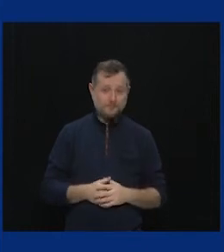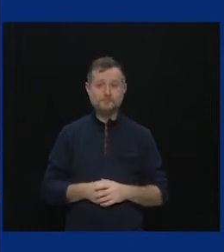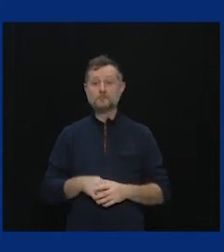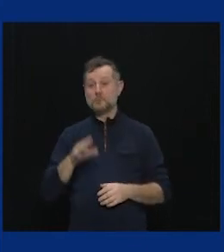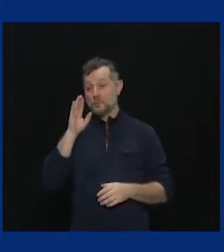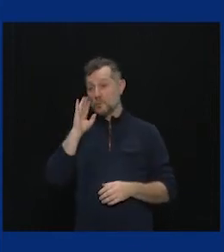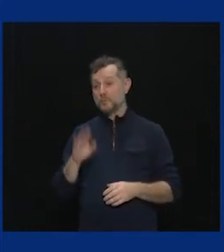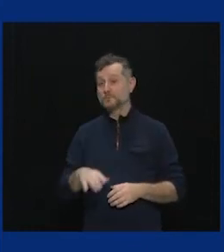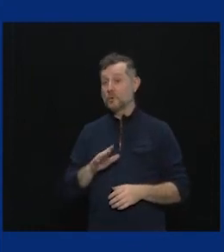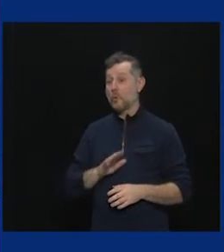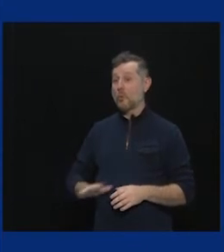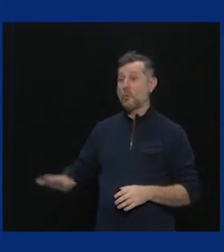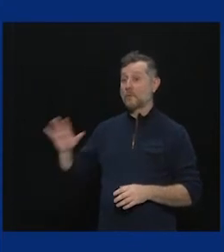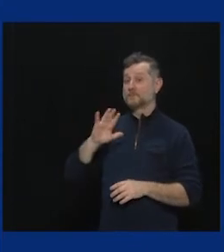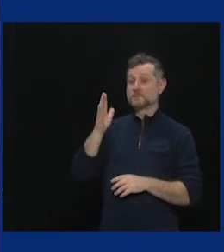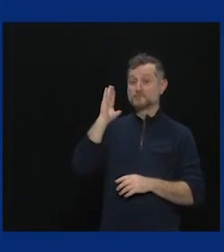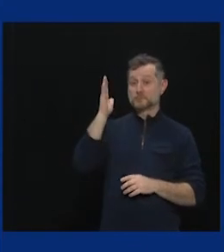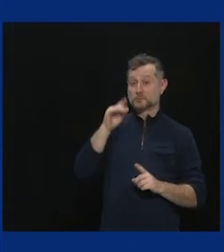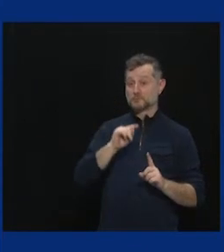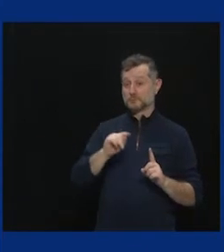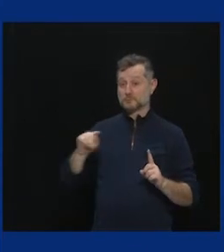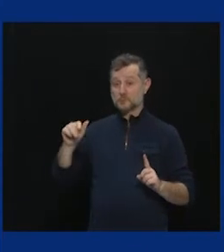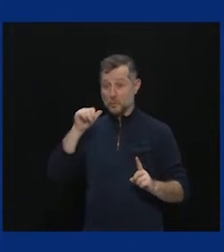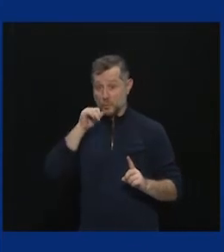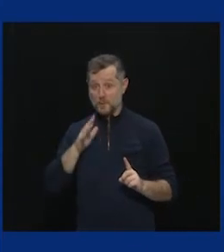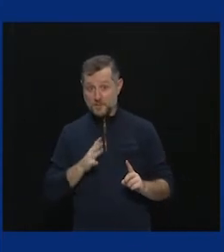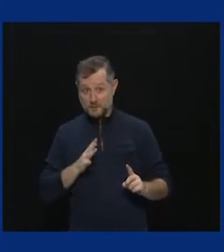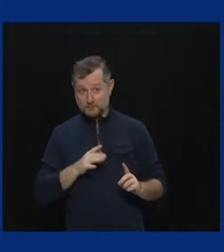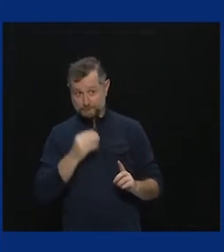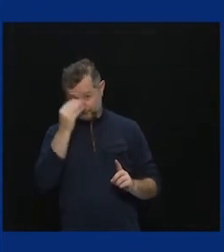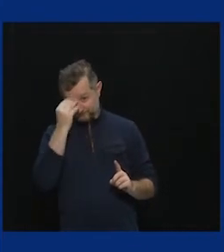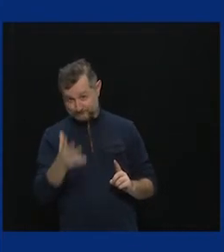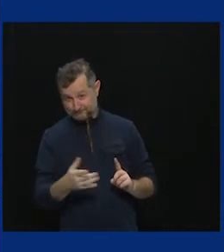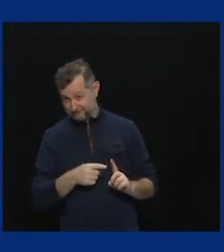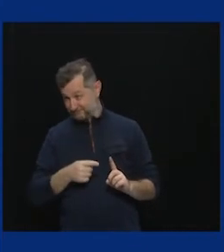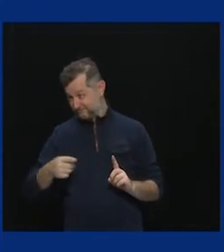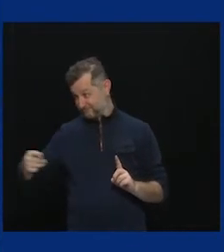were women. I'm just saying, okay?